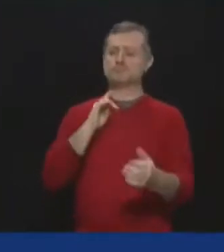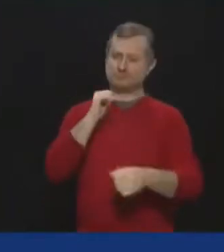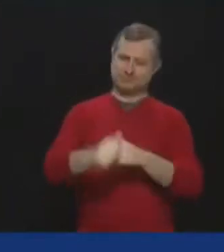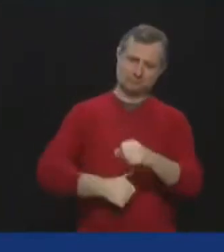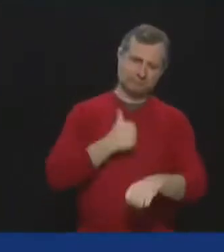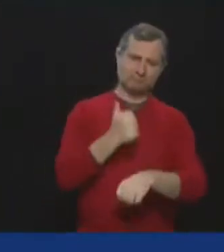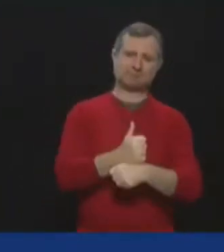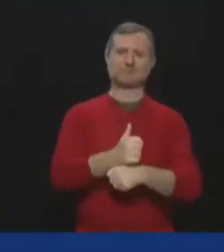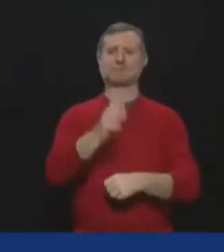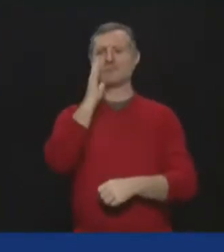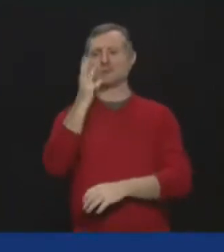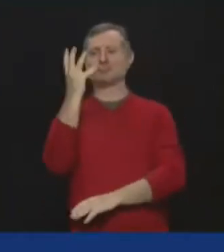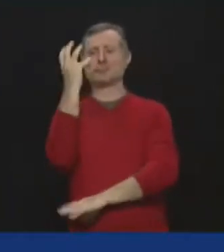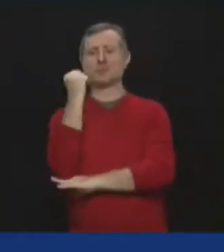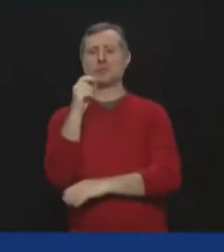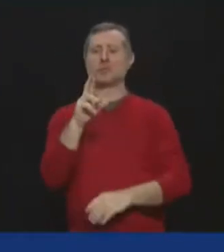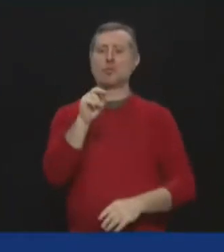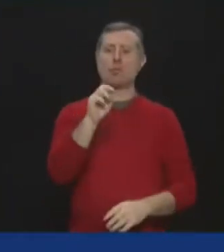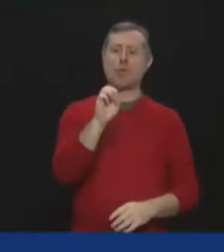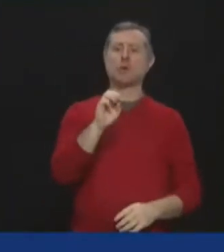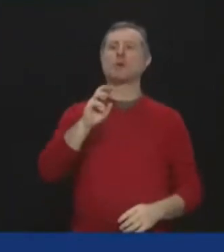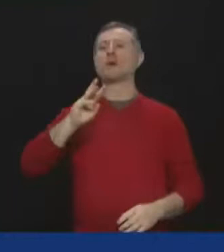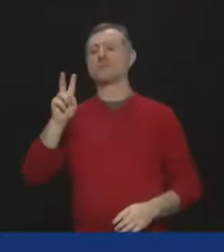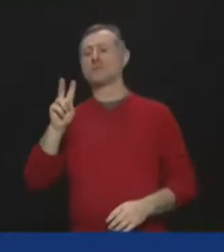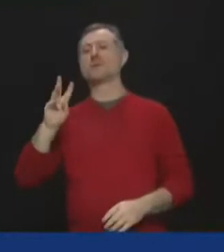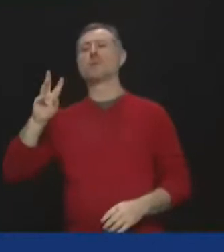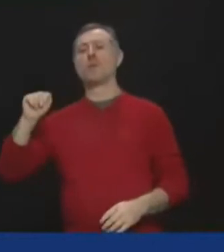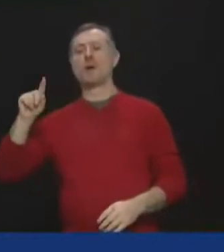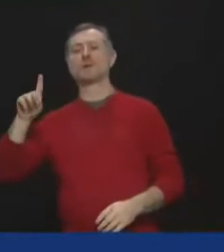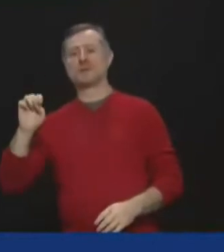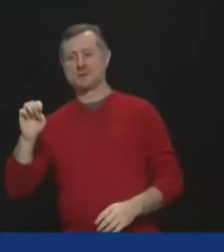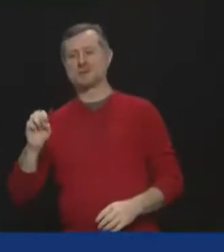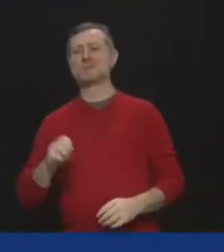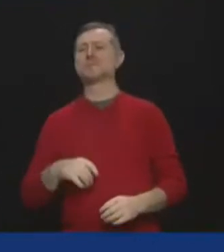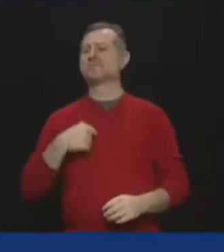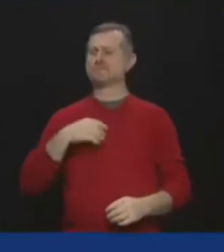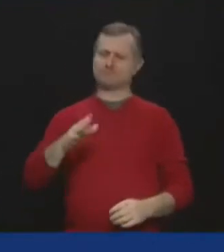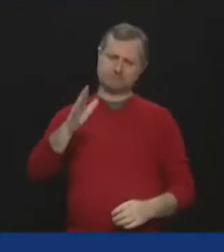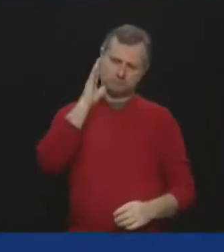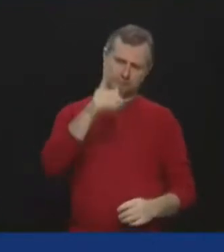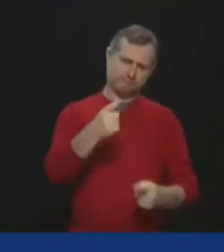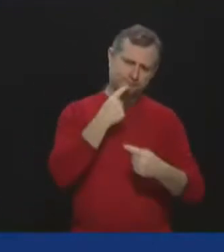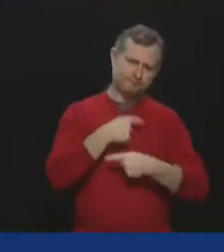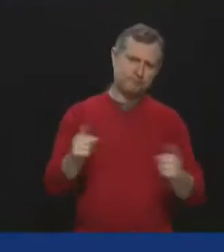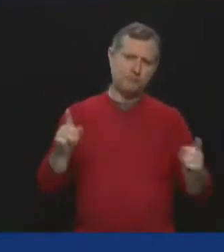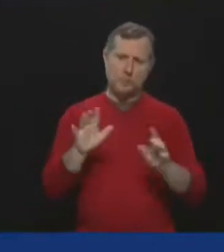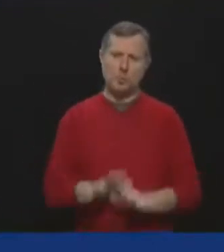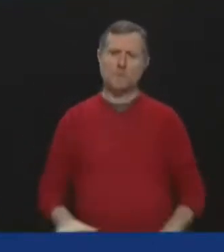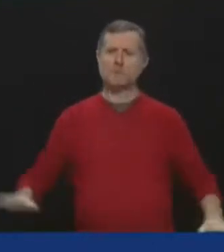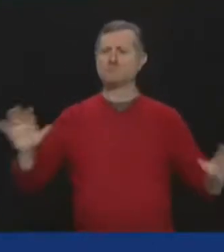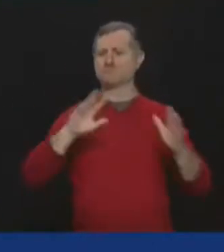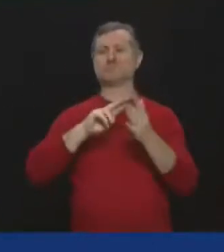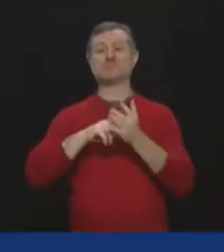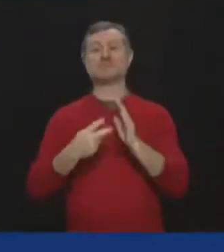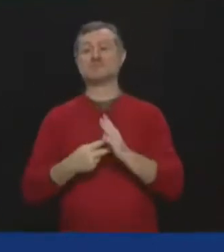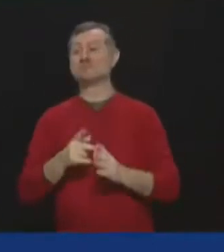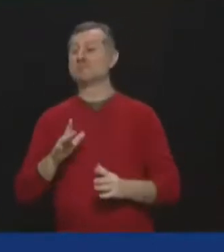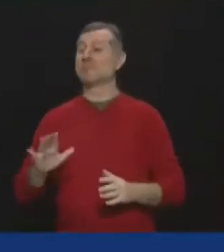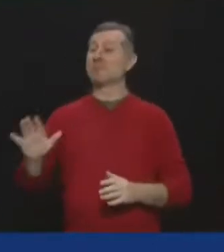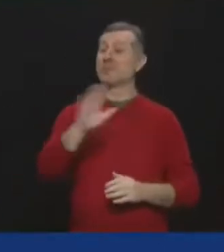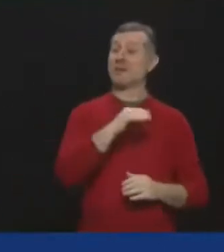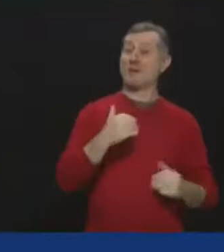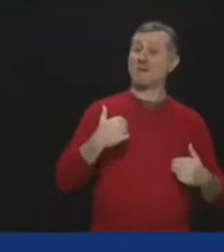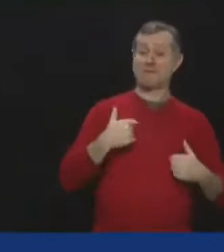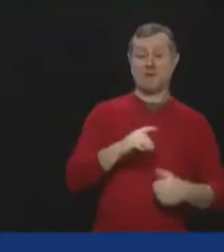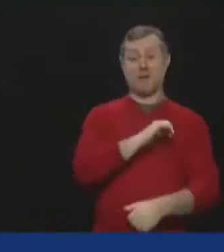It would tell these state legislators and governors across the country that it is not their purview to make these